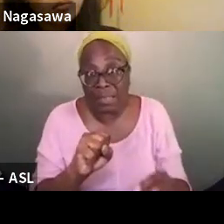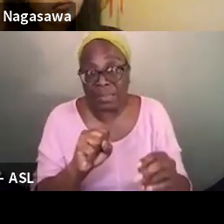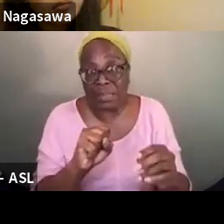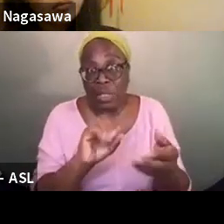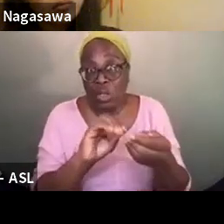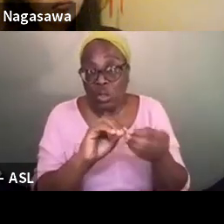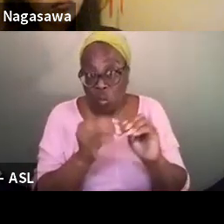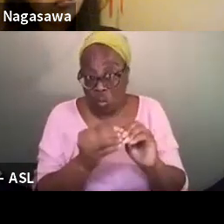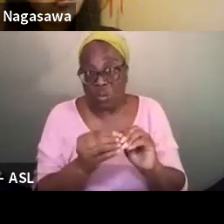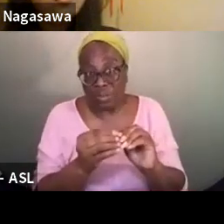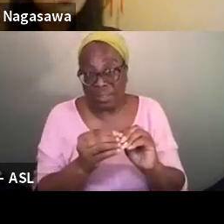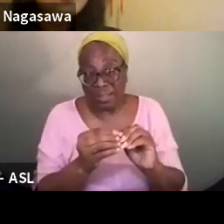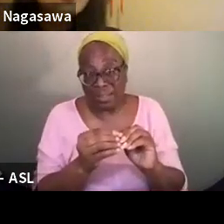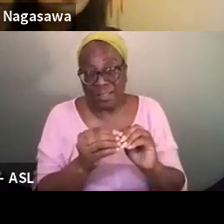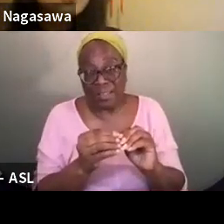will be